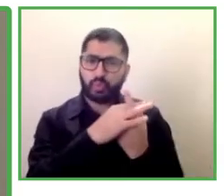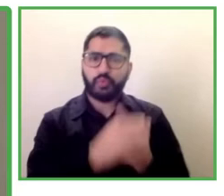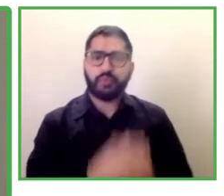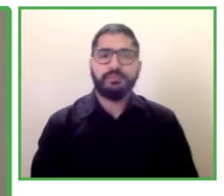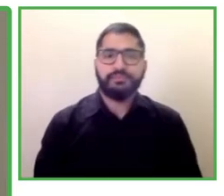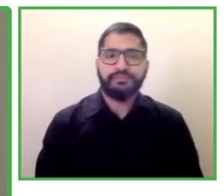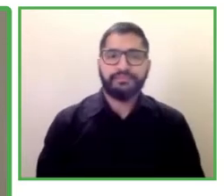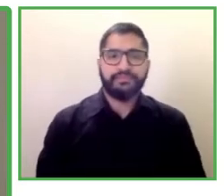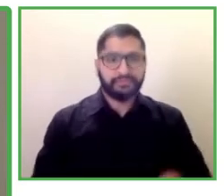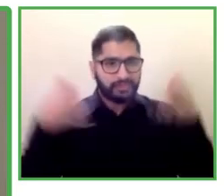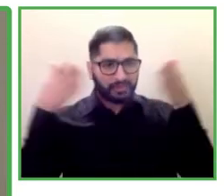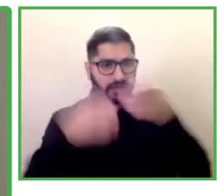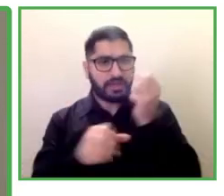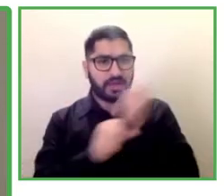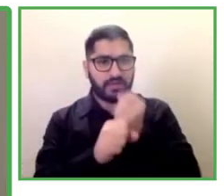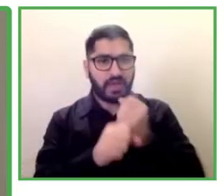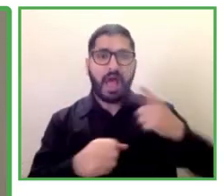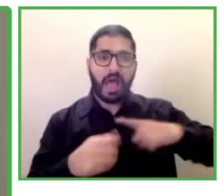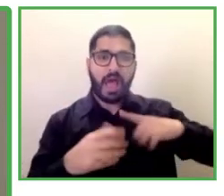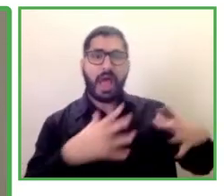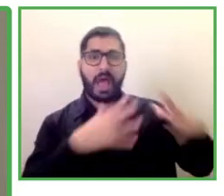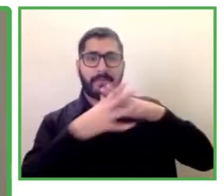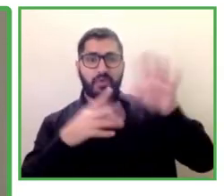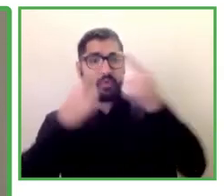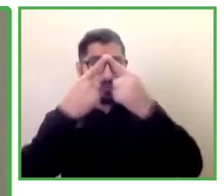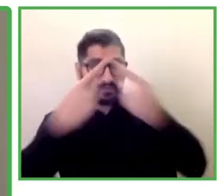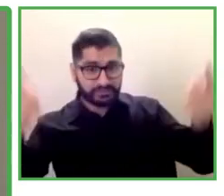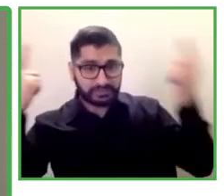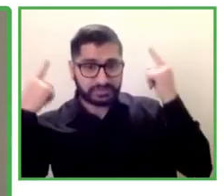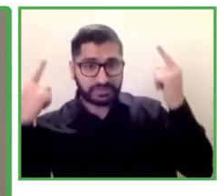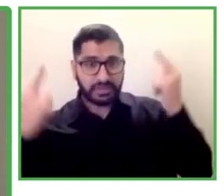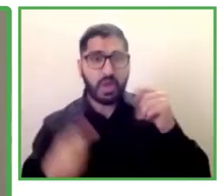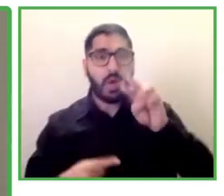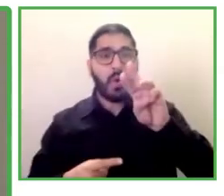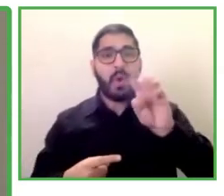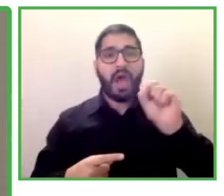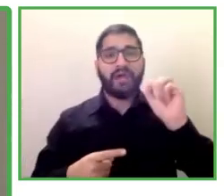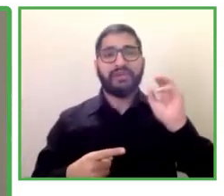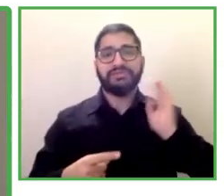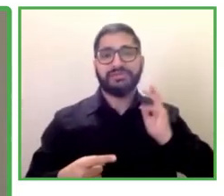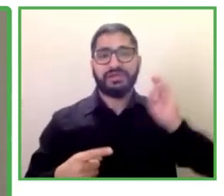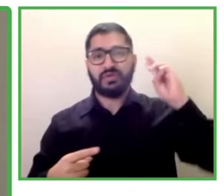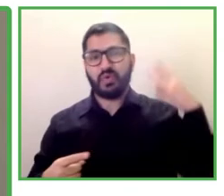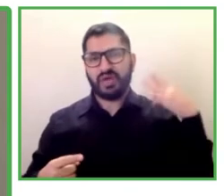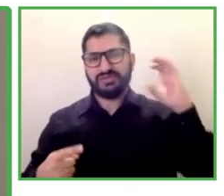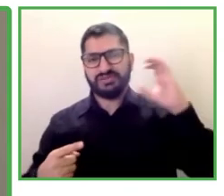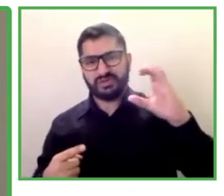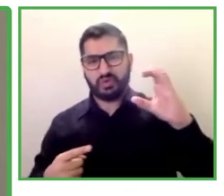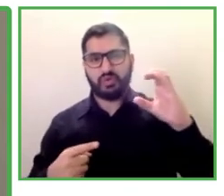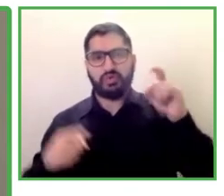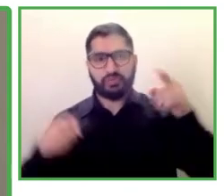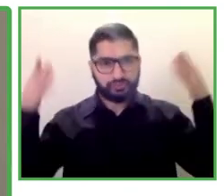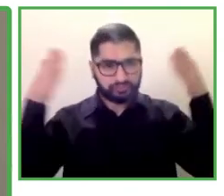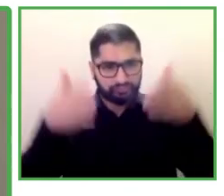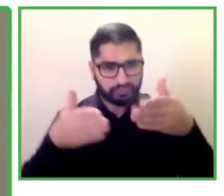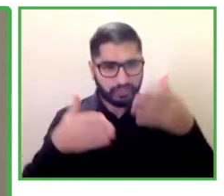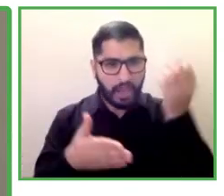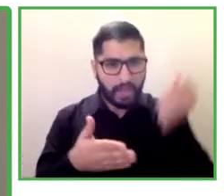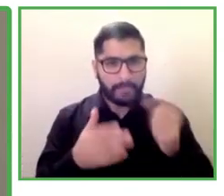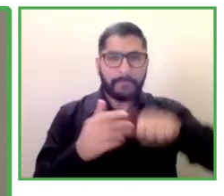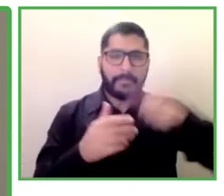American University of Washington. She's a communicator and specialist in government issues with over 15 years of experience. Currently